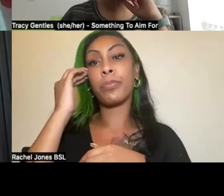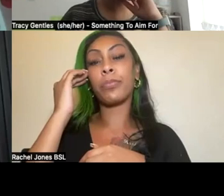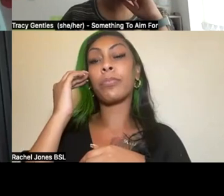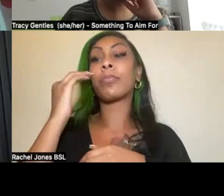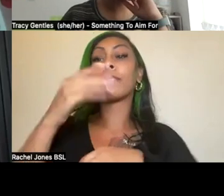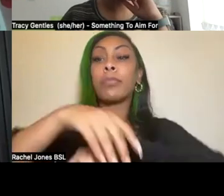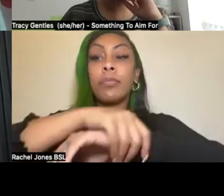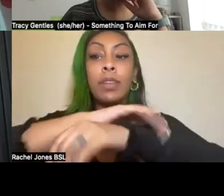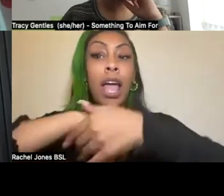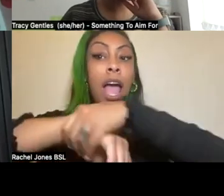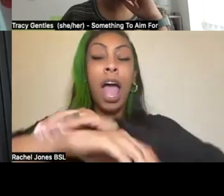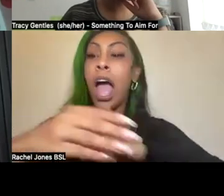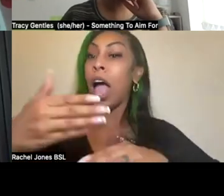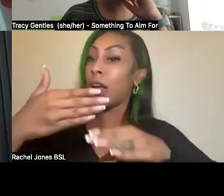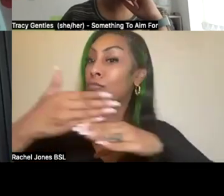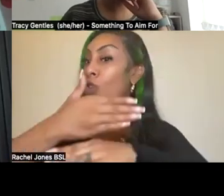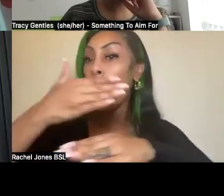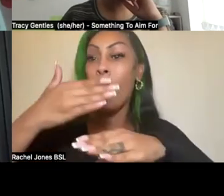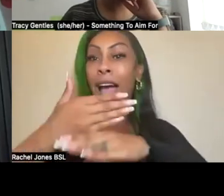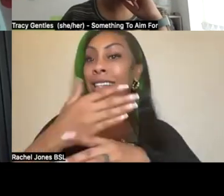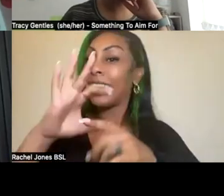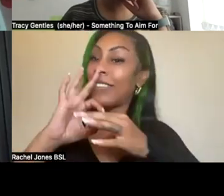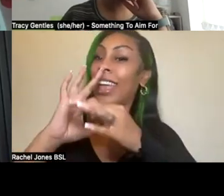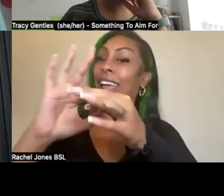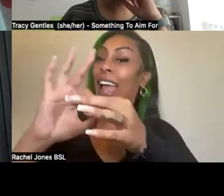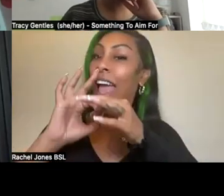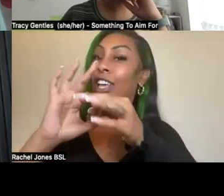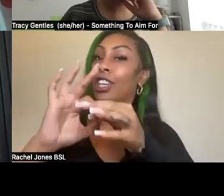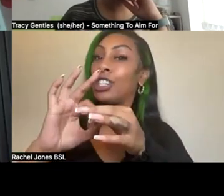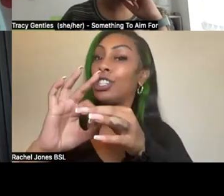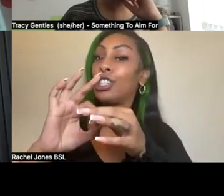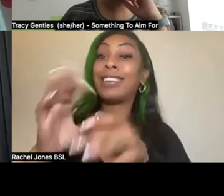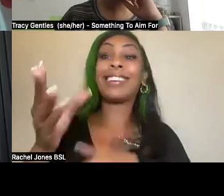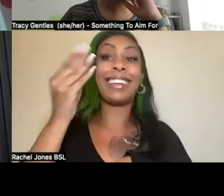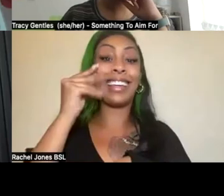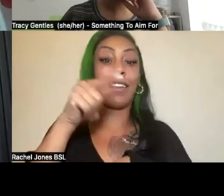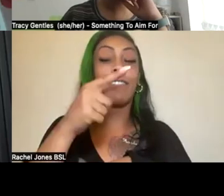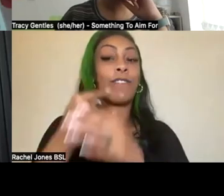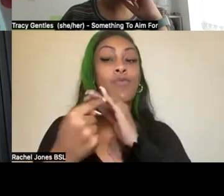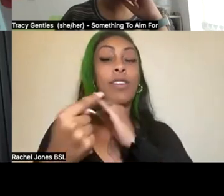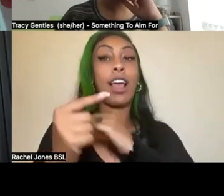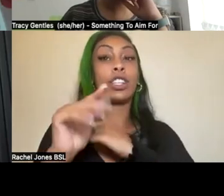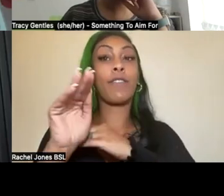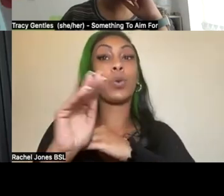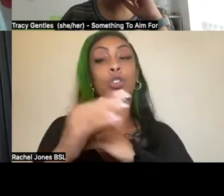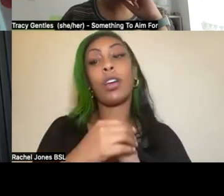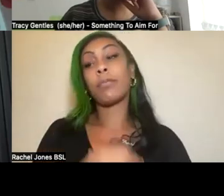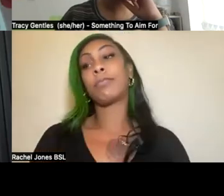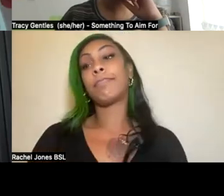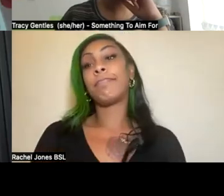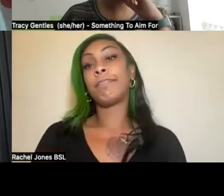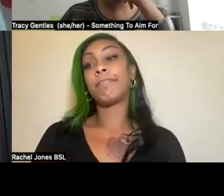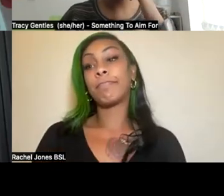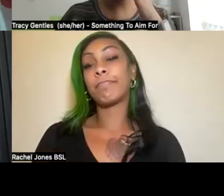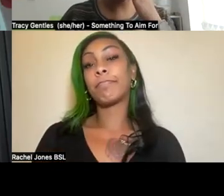engage organizations we work with what we've been hearing in Freelance Futures. And I think the other thing we're going to do is